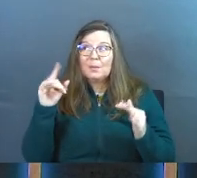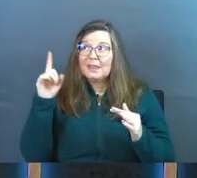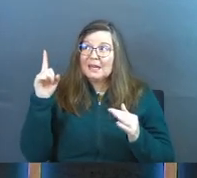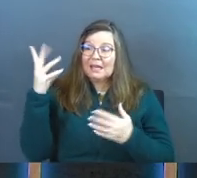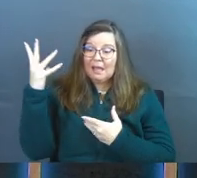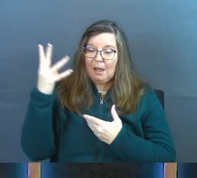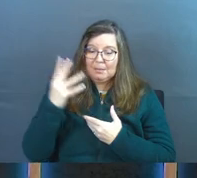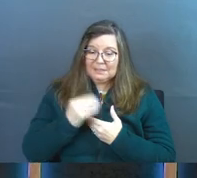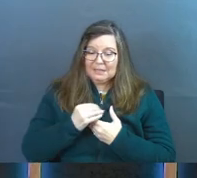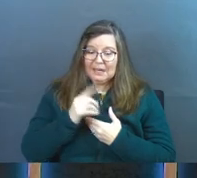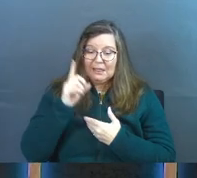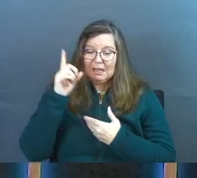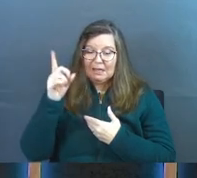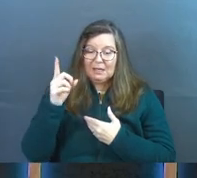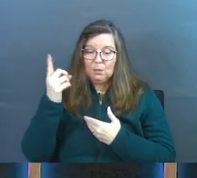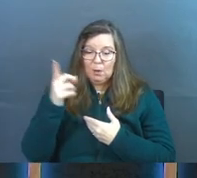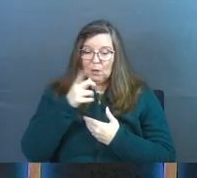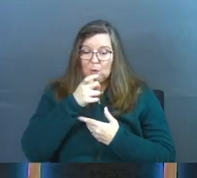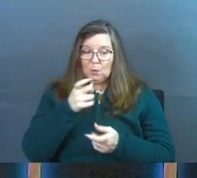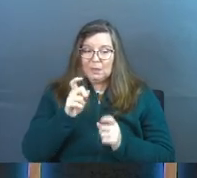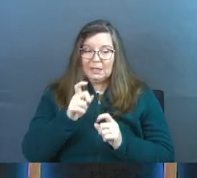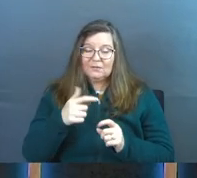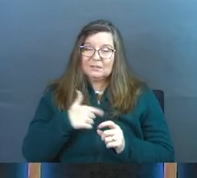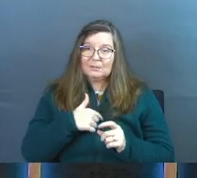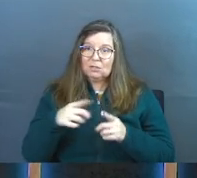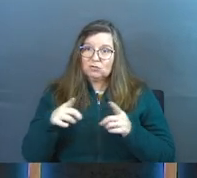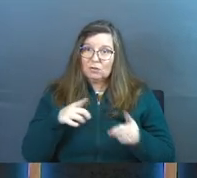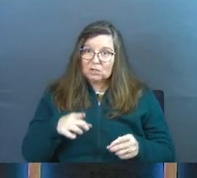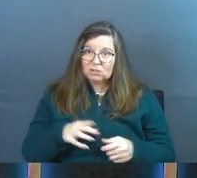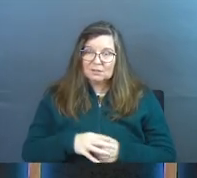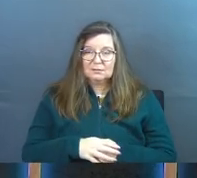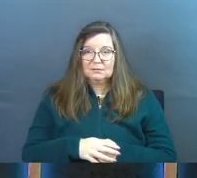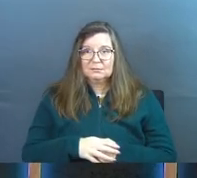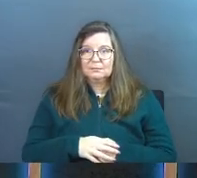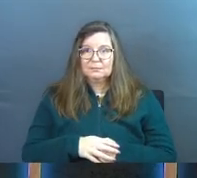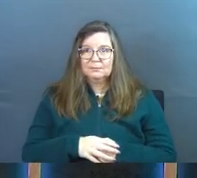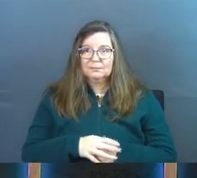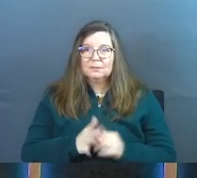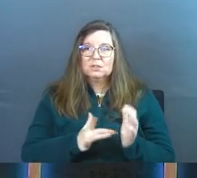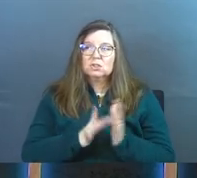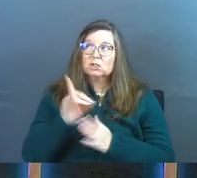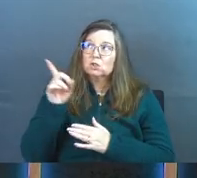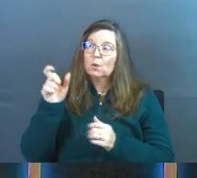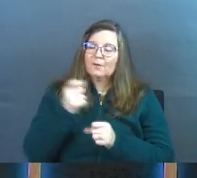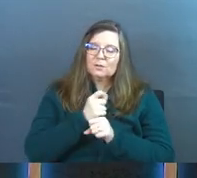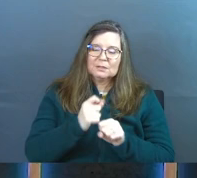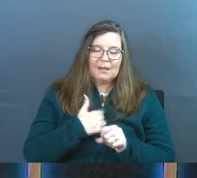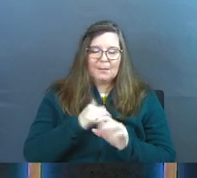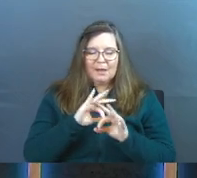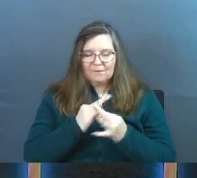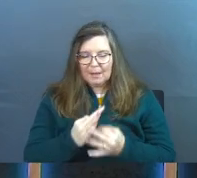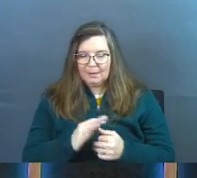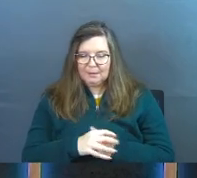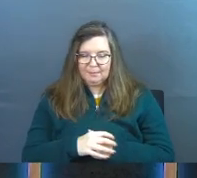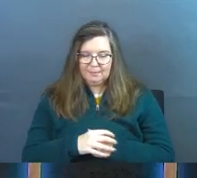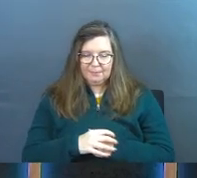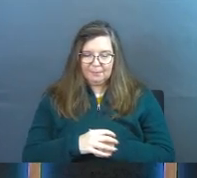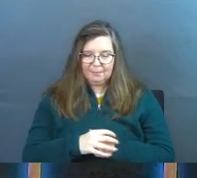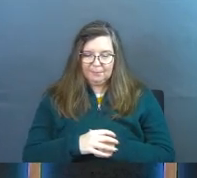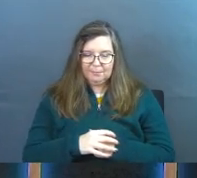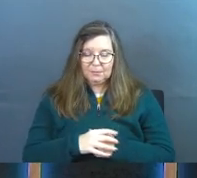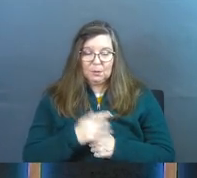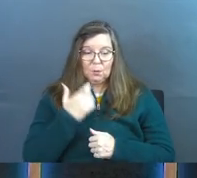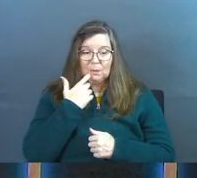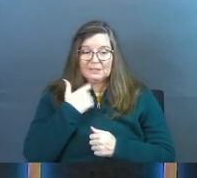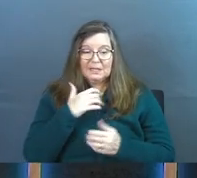that he comes in and that he's the one who gives me direction. Jesus, you got to save my family.